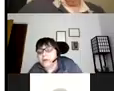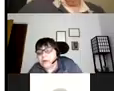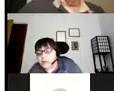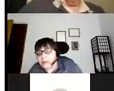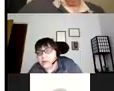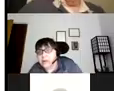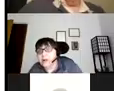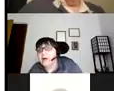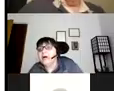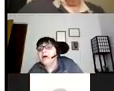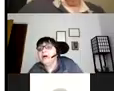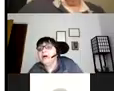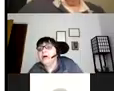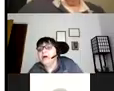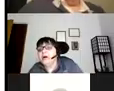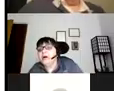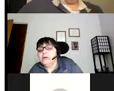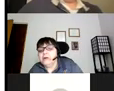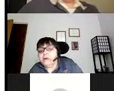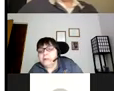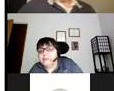exist together.